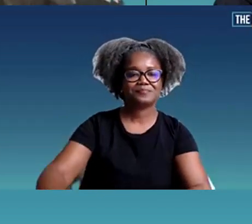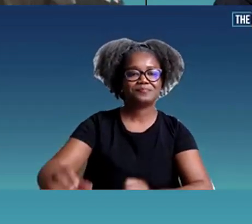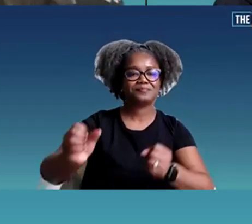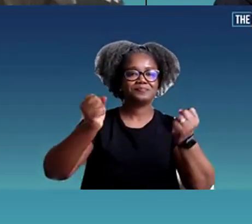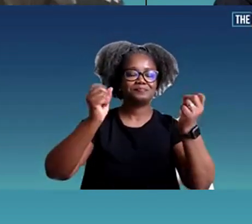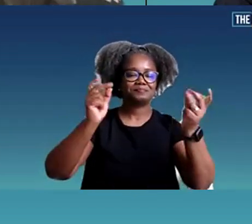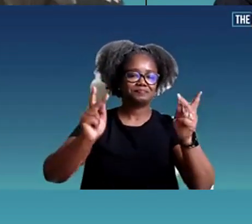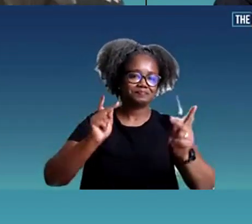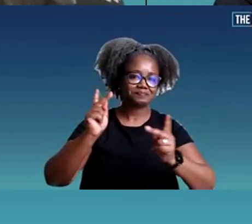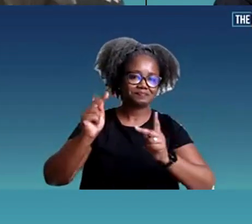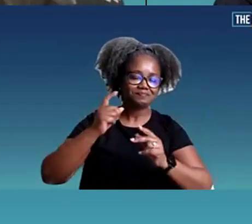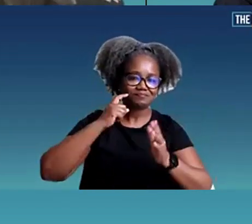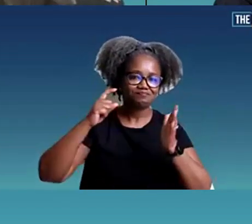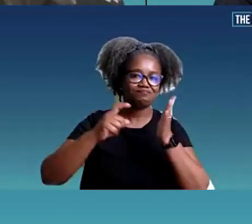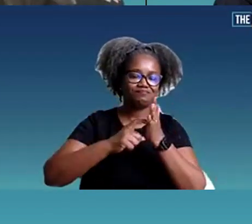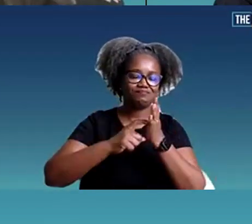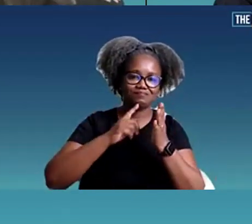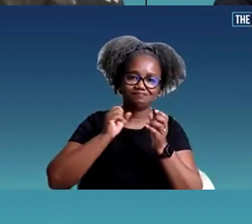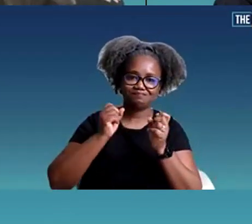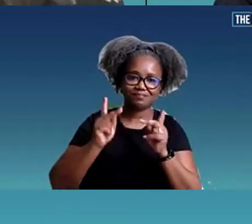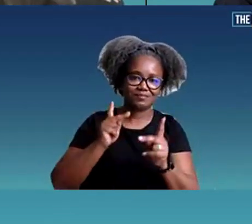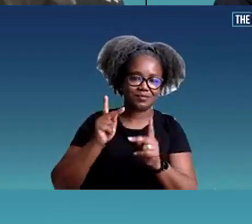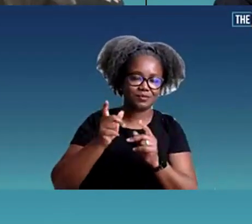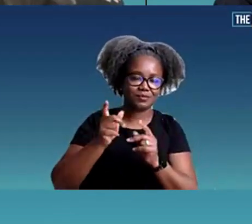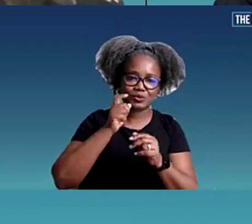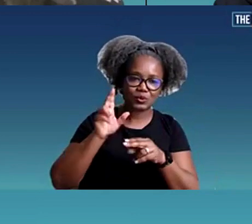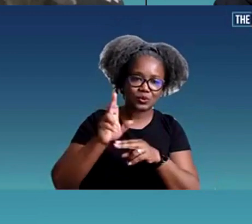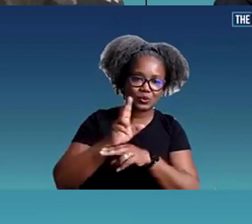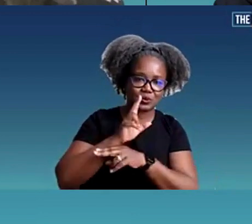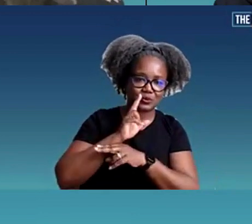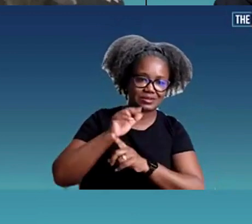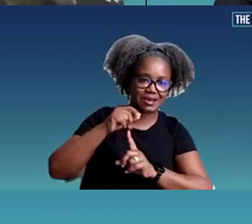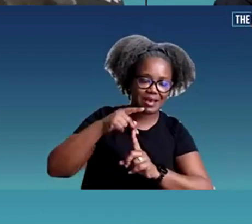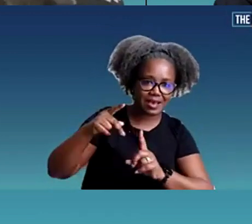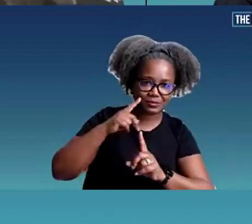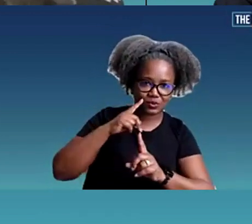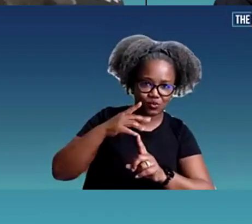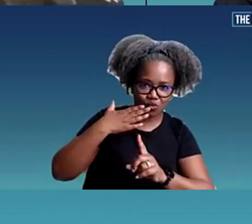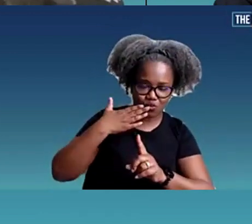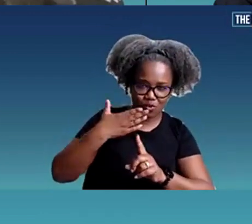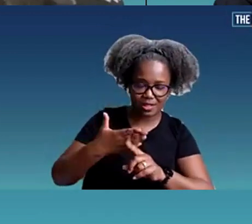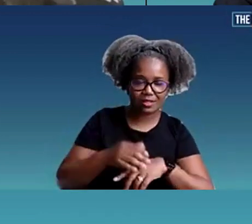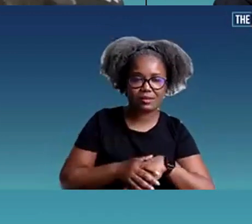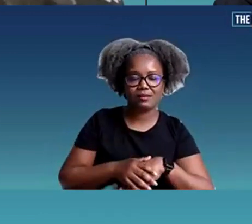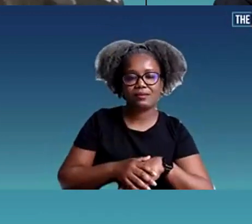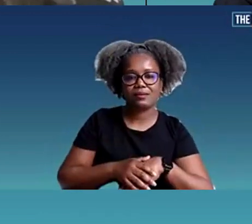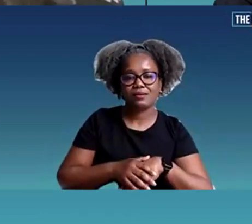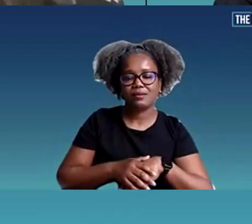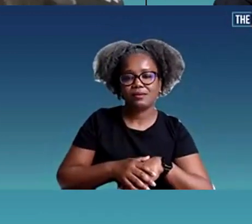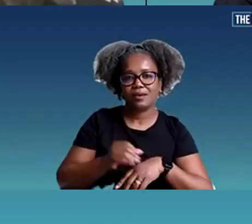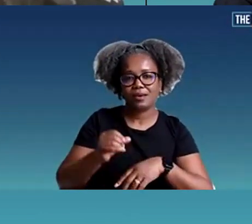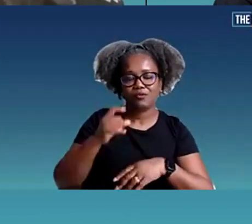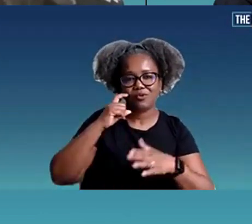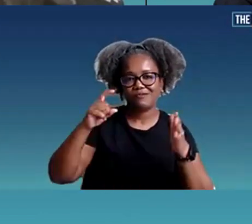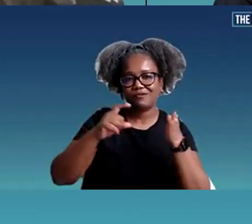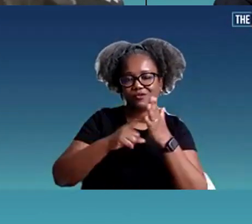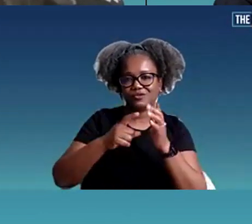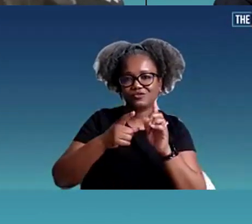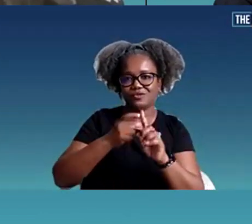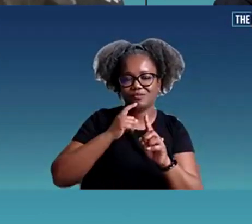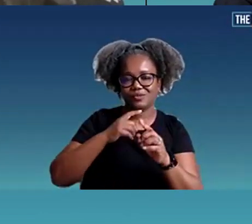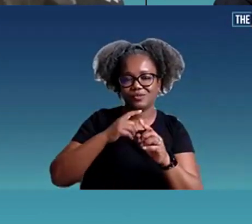And many a study has shown that poor and disadvantaged communities